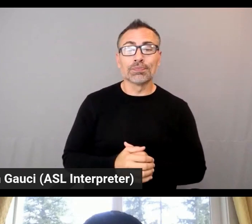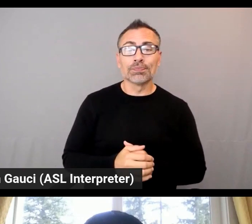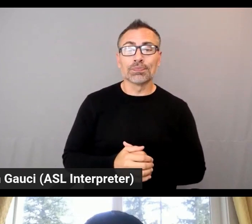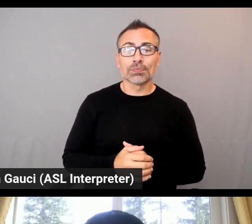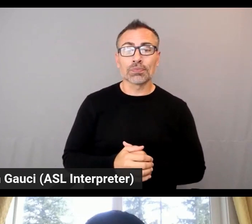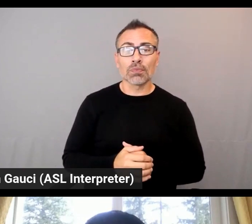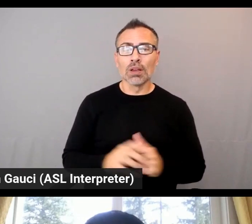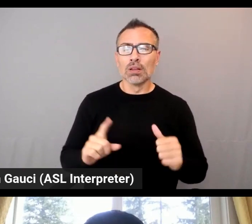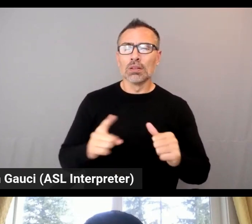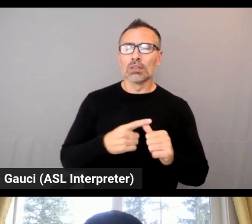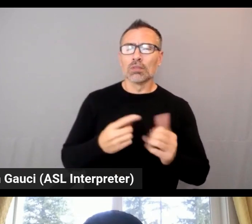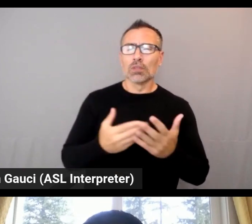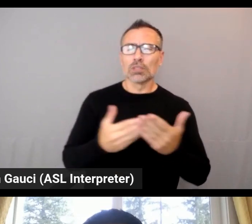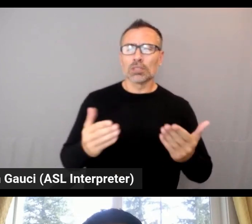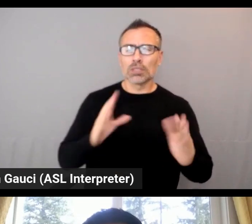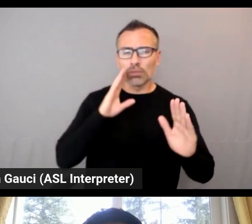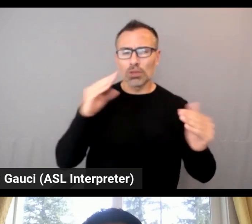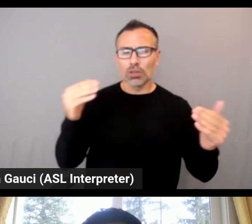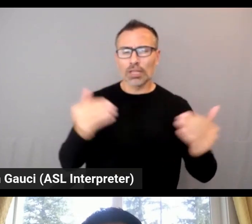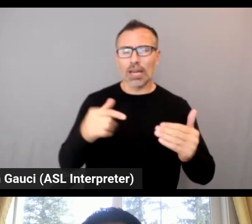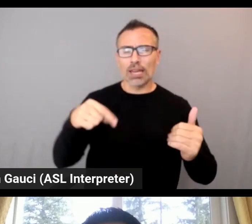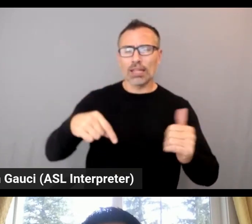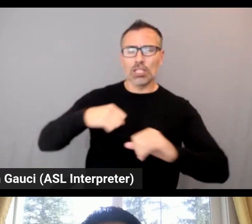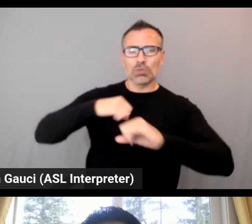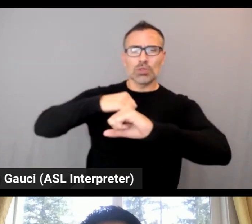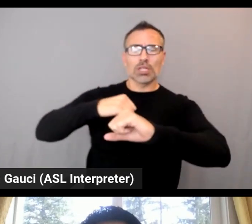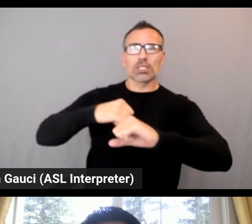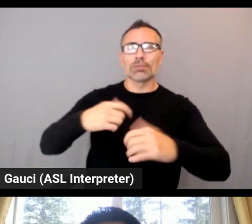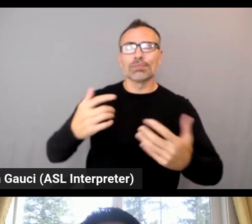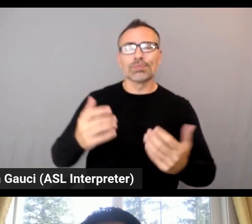this GuardDuty RDS protection is